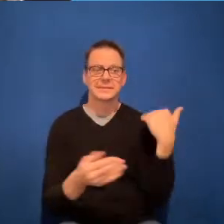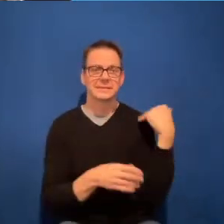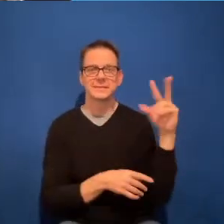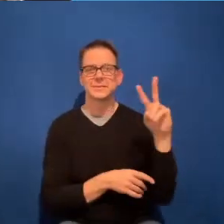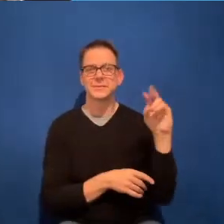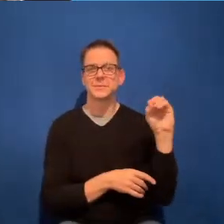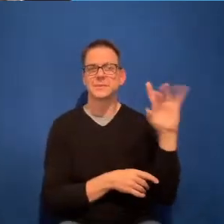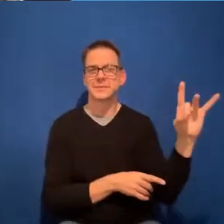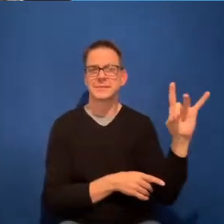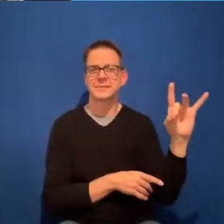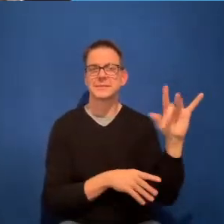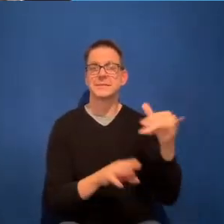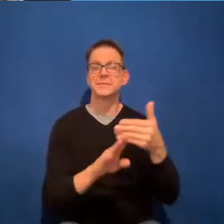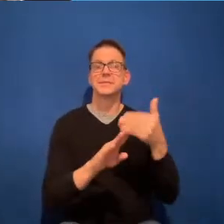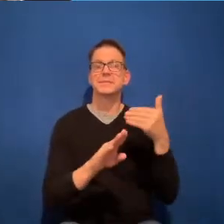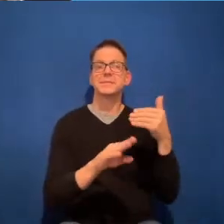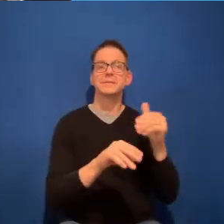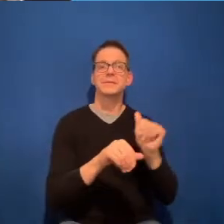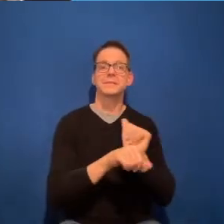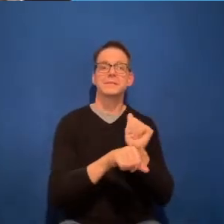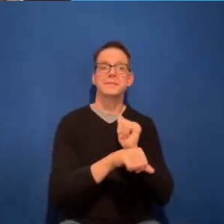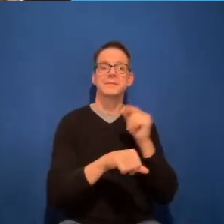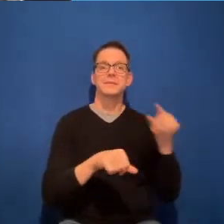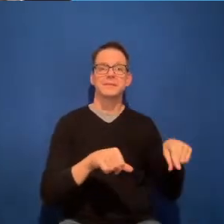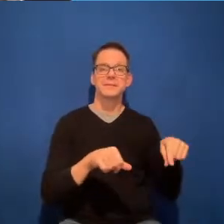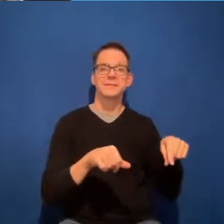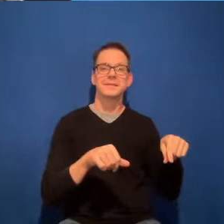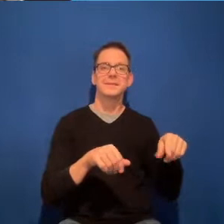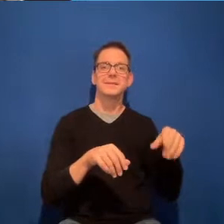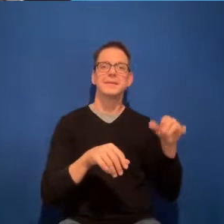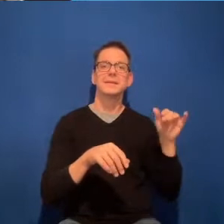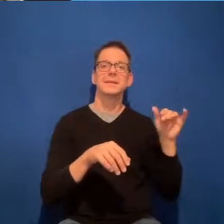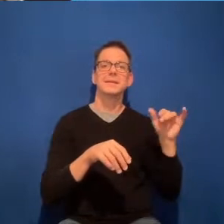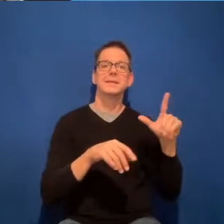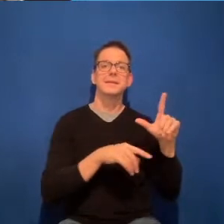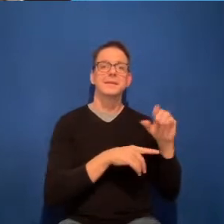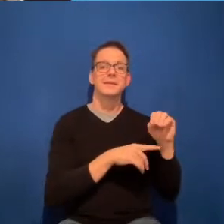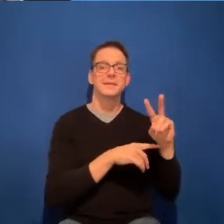coast of Newfoundland in a town called Placentia and in London, Ontario.